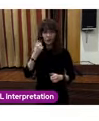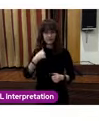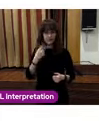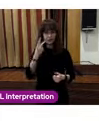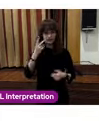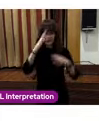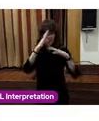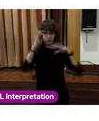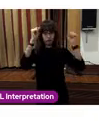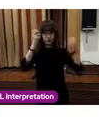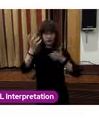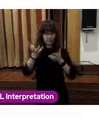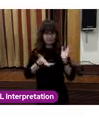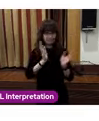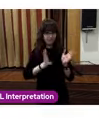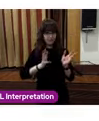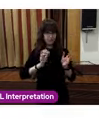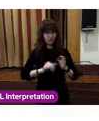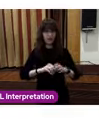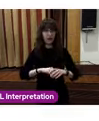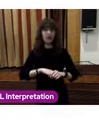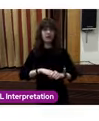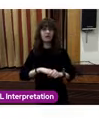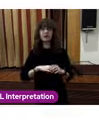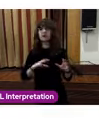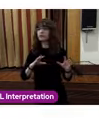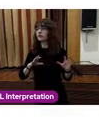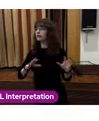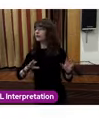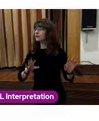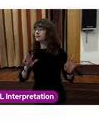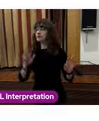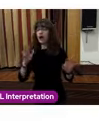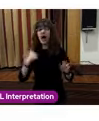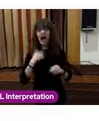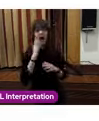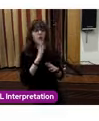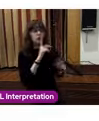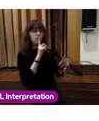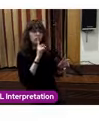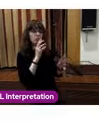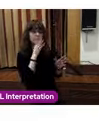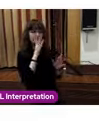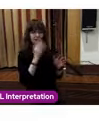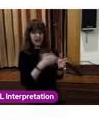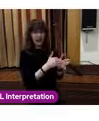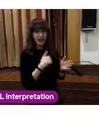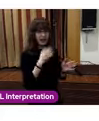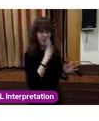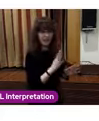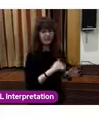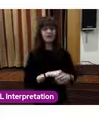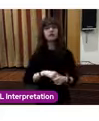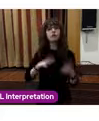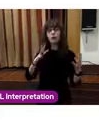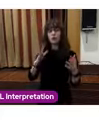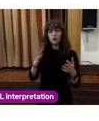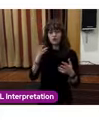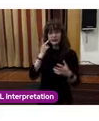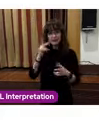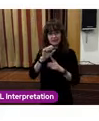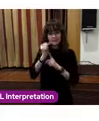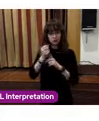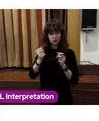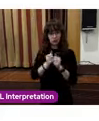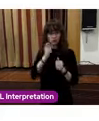I'll repeat it. Would you handle it any differently the way you're handling